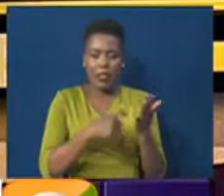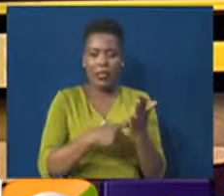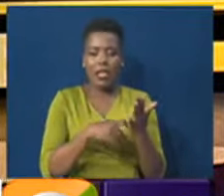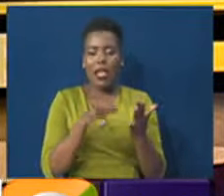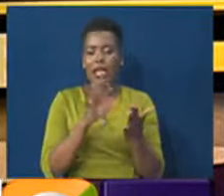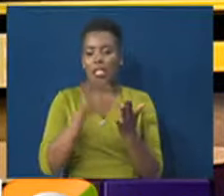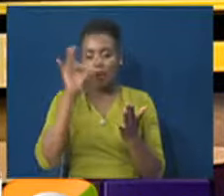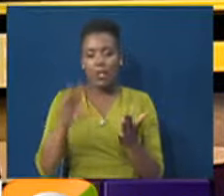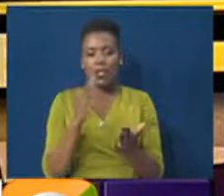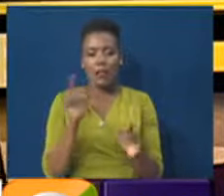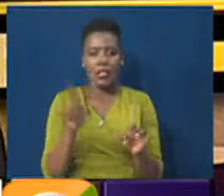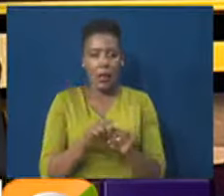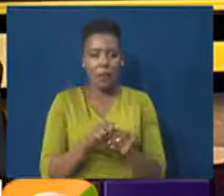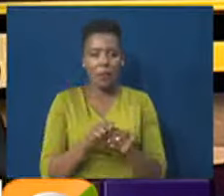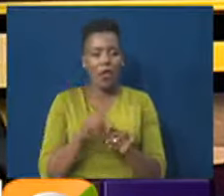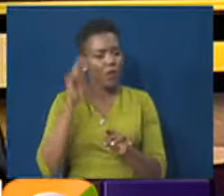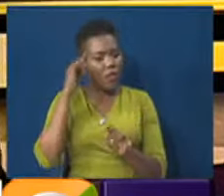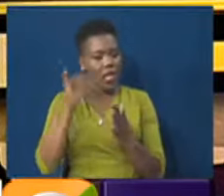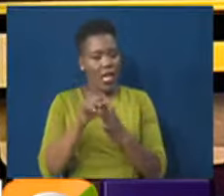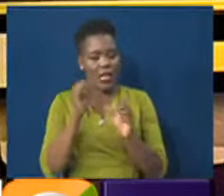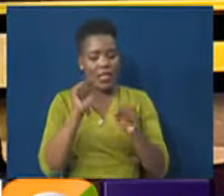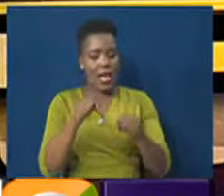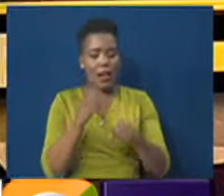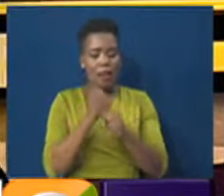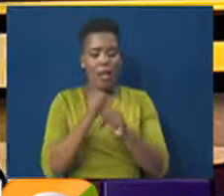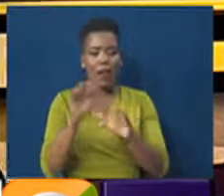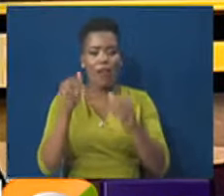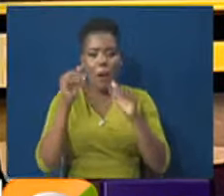happy. I'll give you an example. Onions, the price of